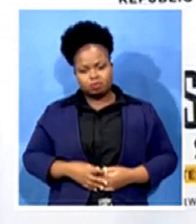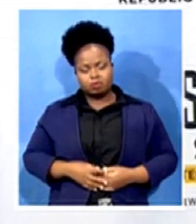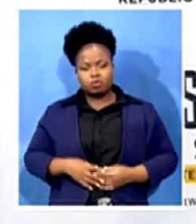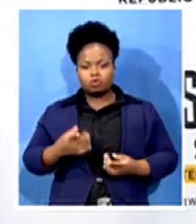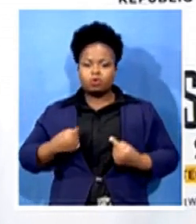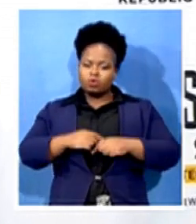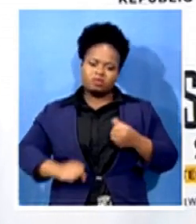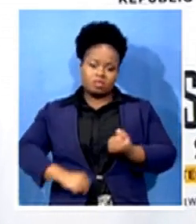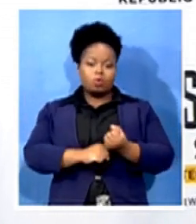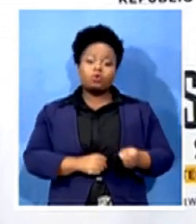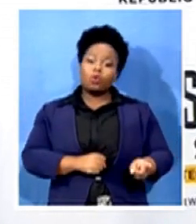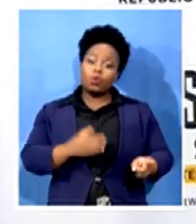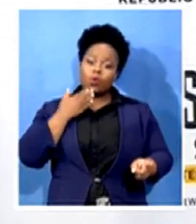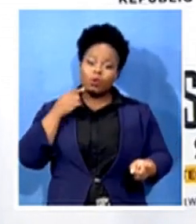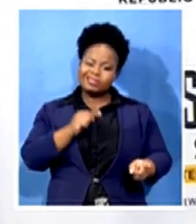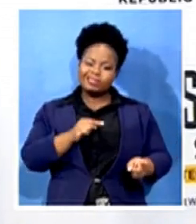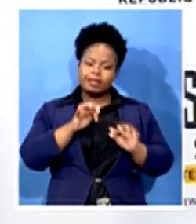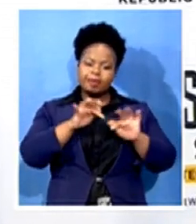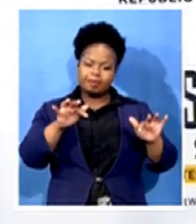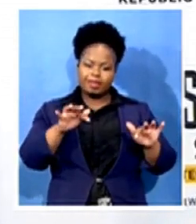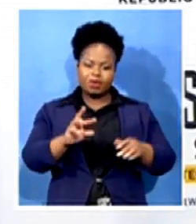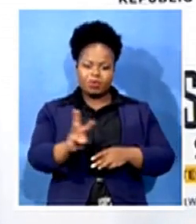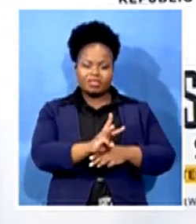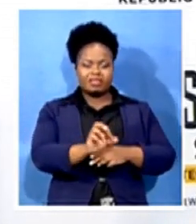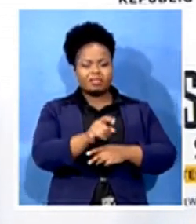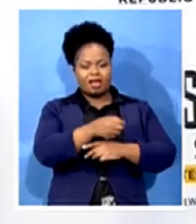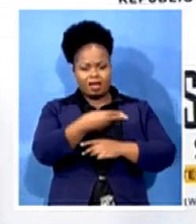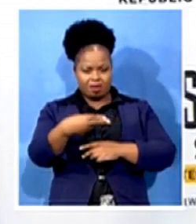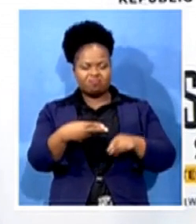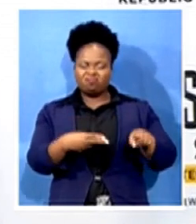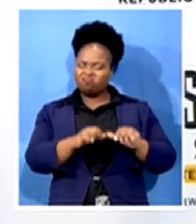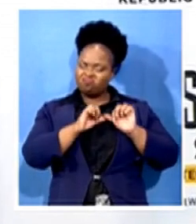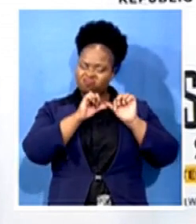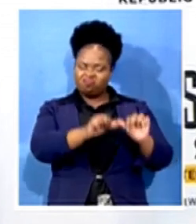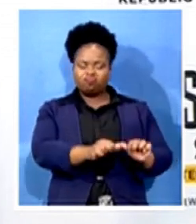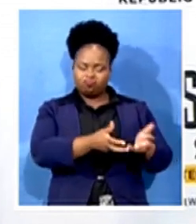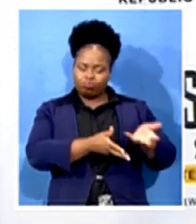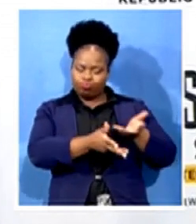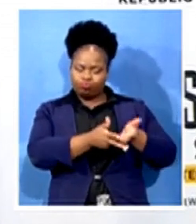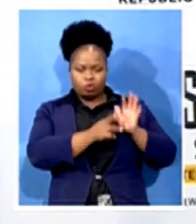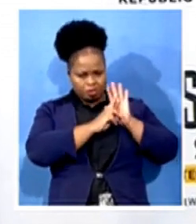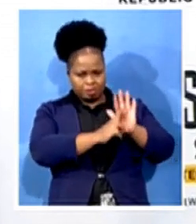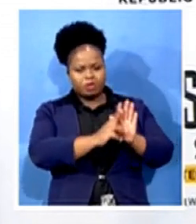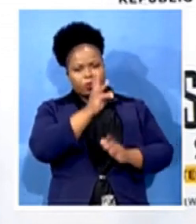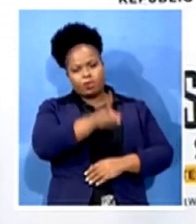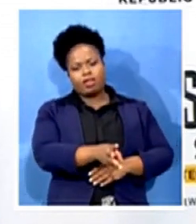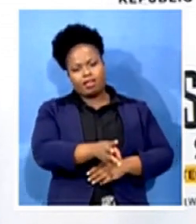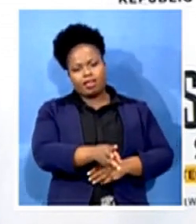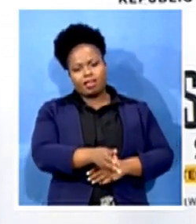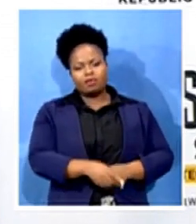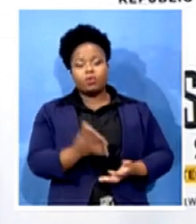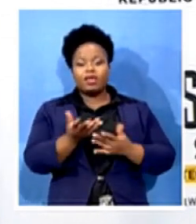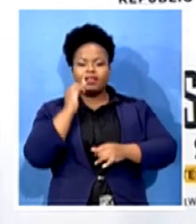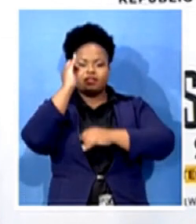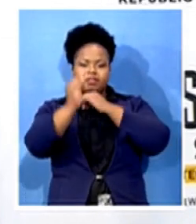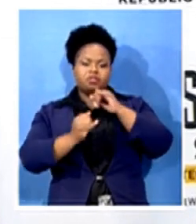people of Western Sahara. We will continue to speak on their behalf on the international platforms